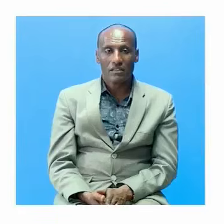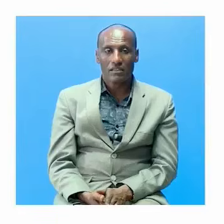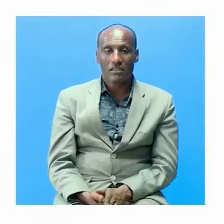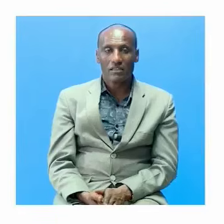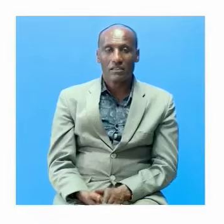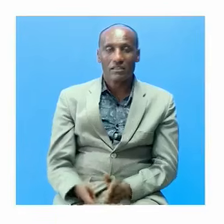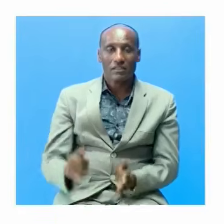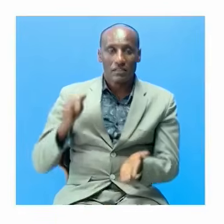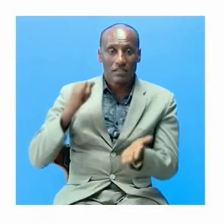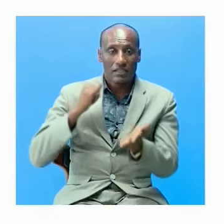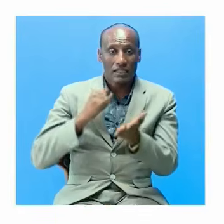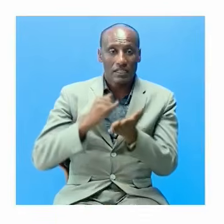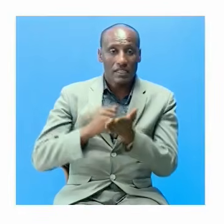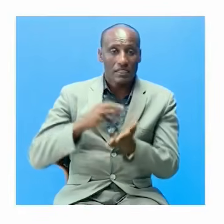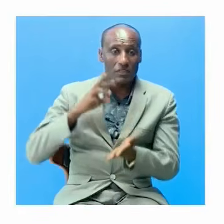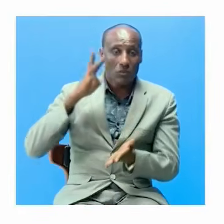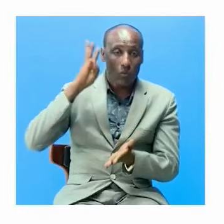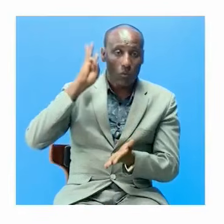said